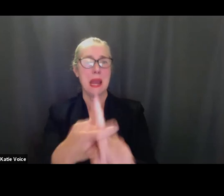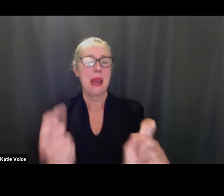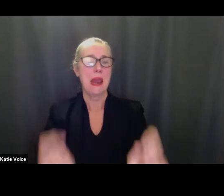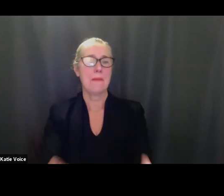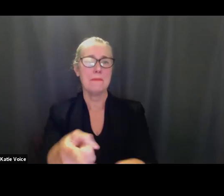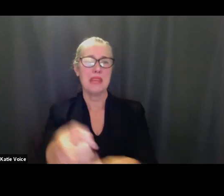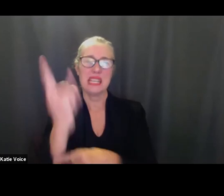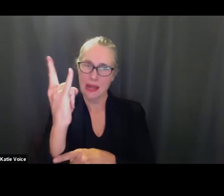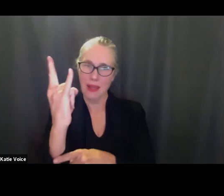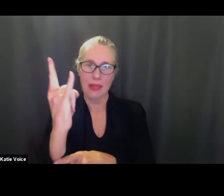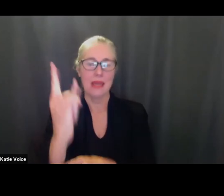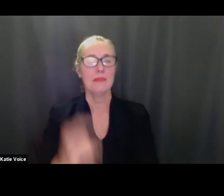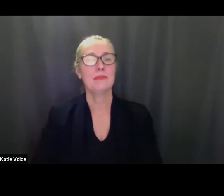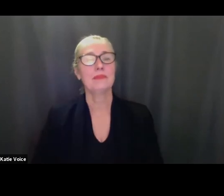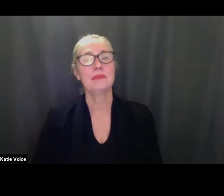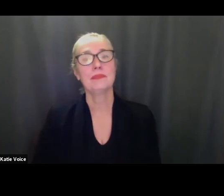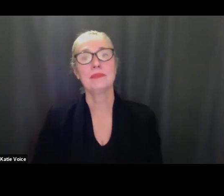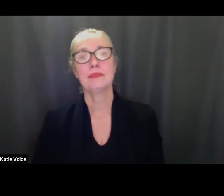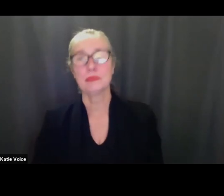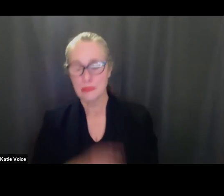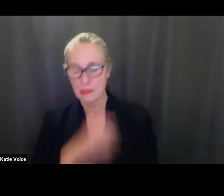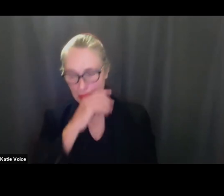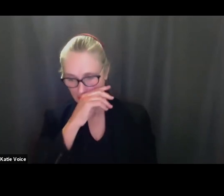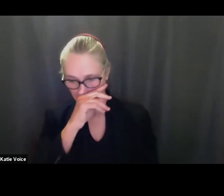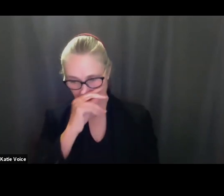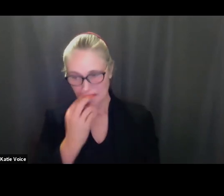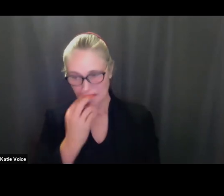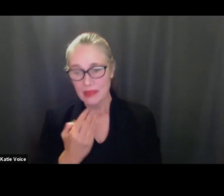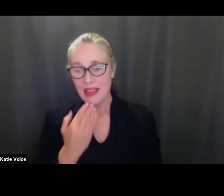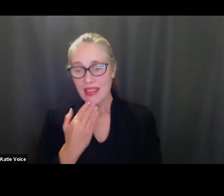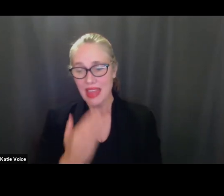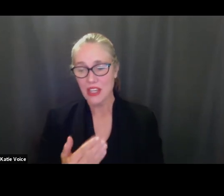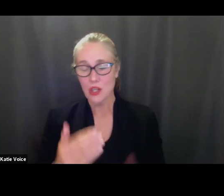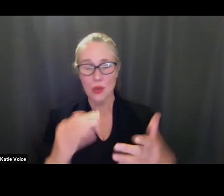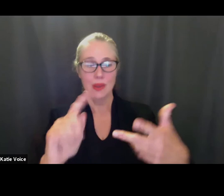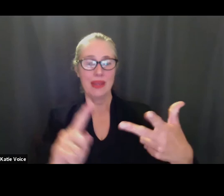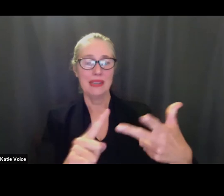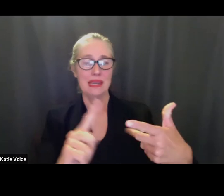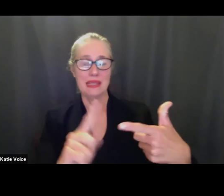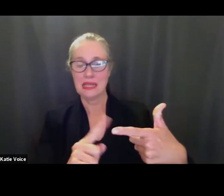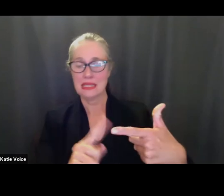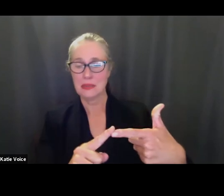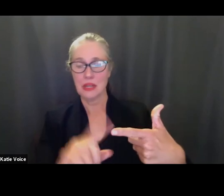thank you next speaker is dane lopez